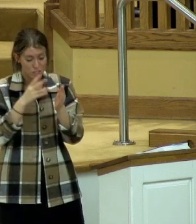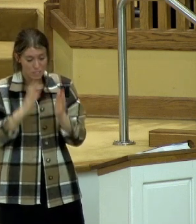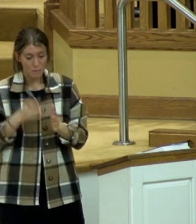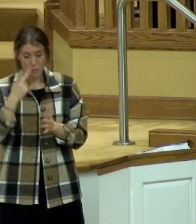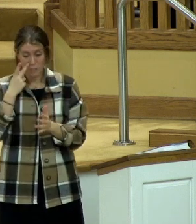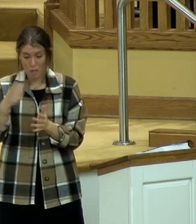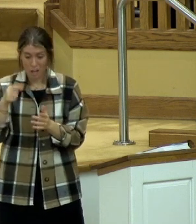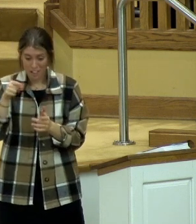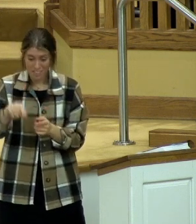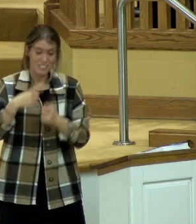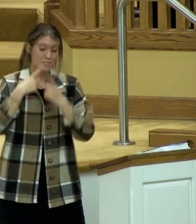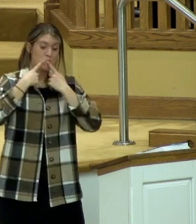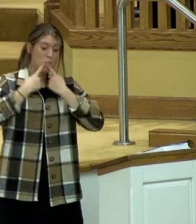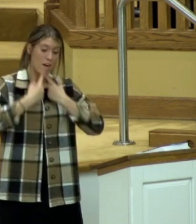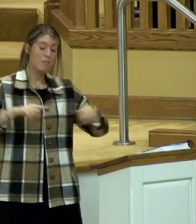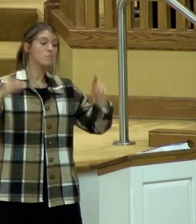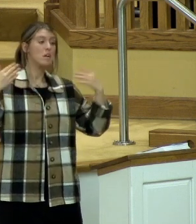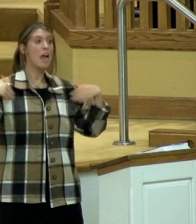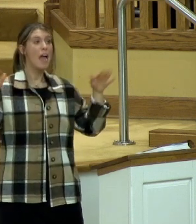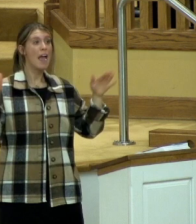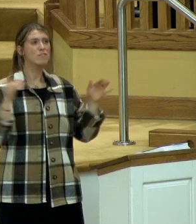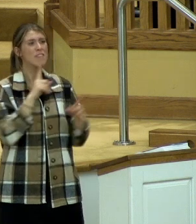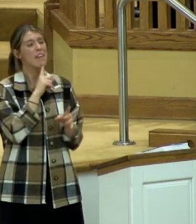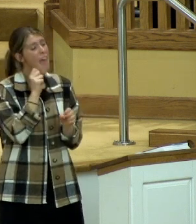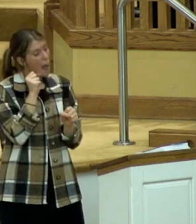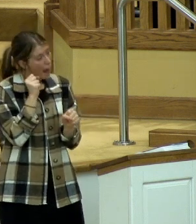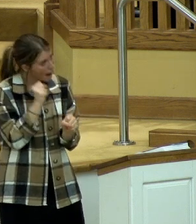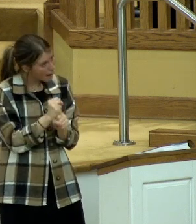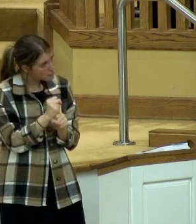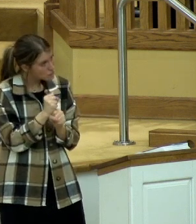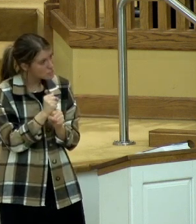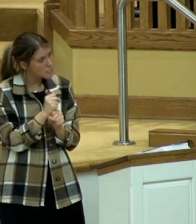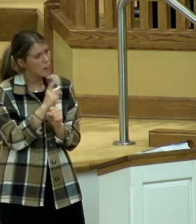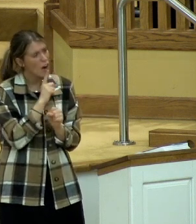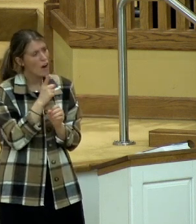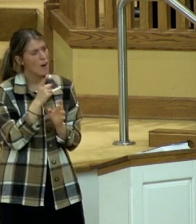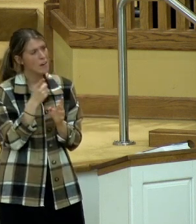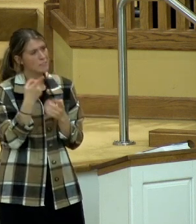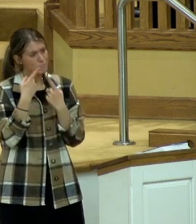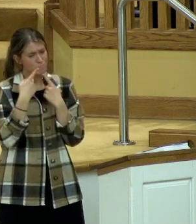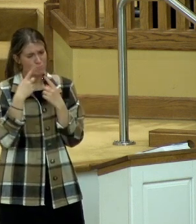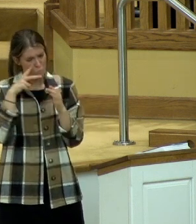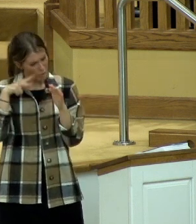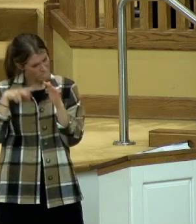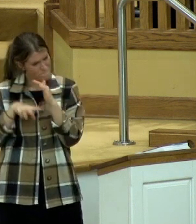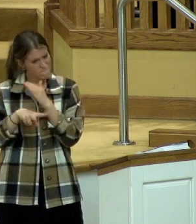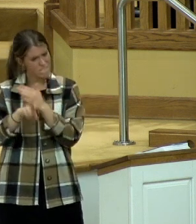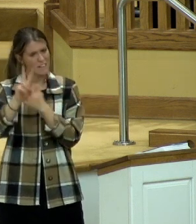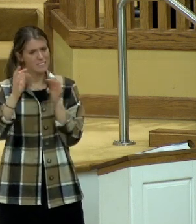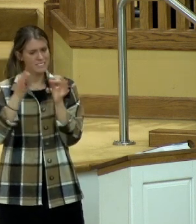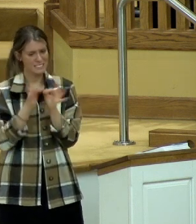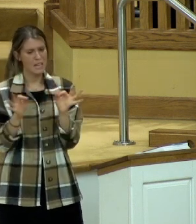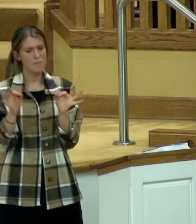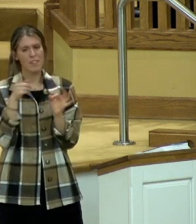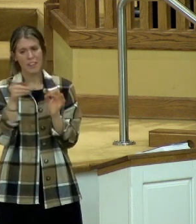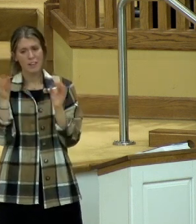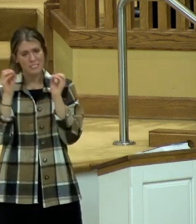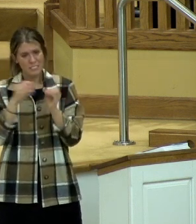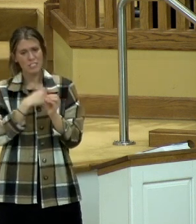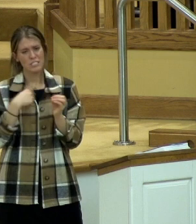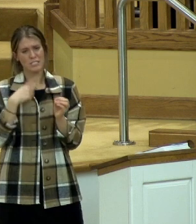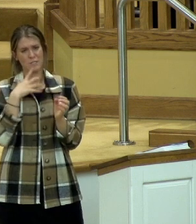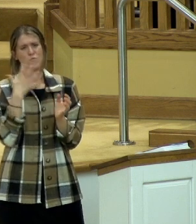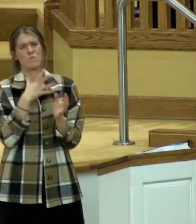this proclamation from the angel, they actually are making a prophetic statement. They are teaching us some